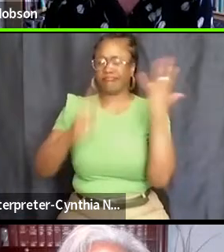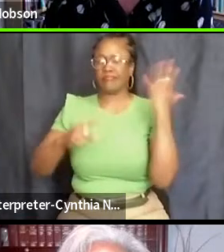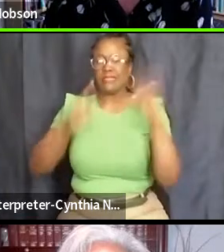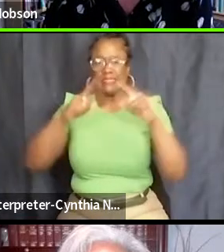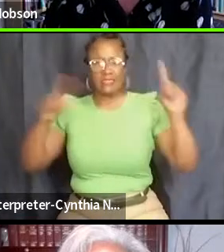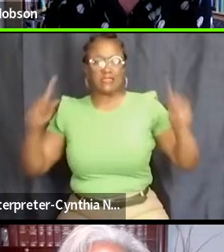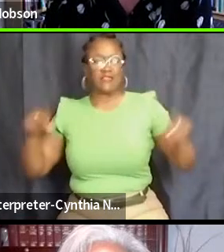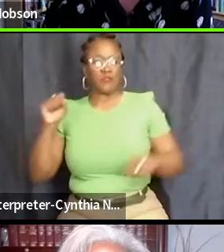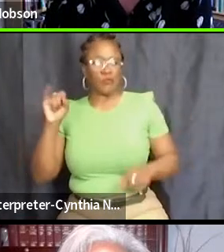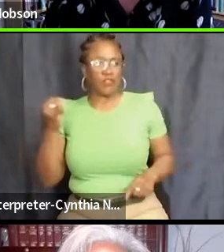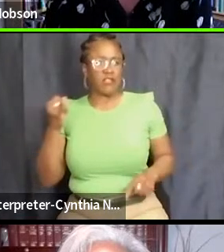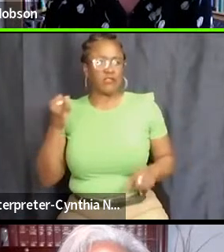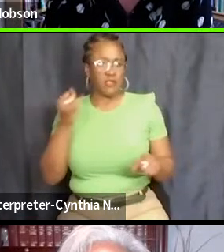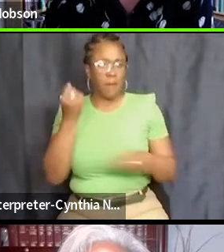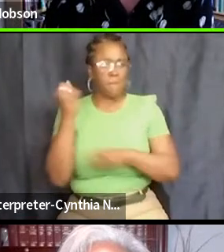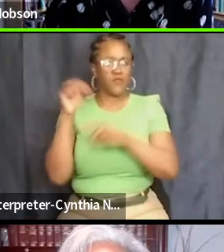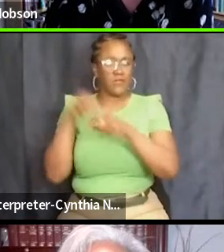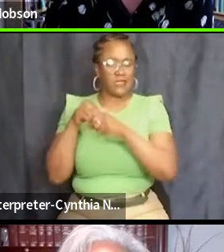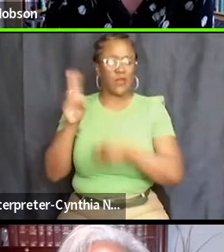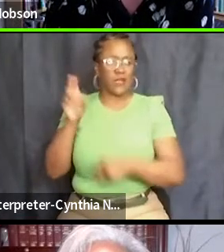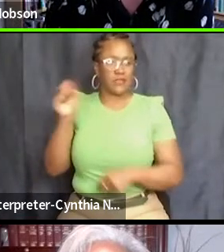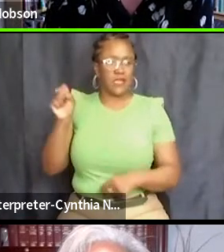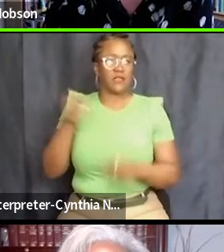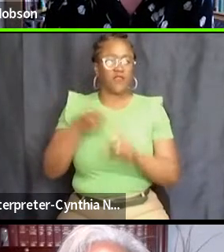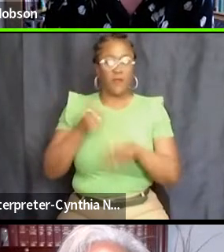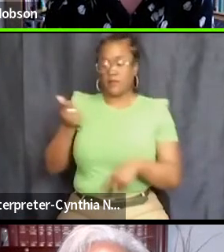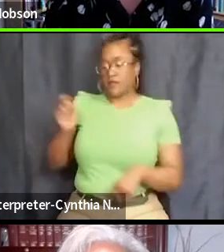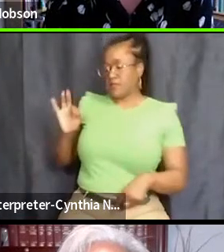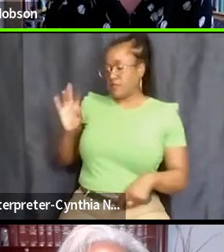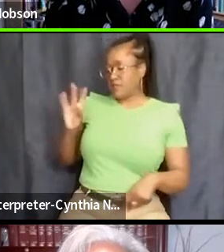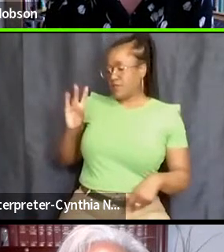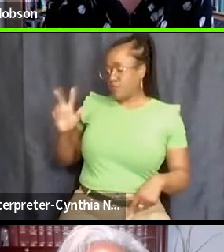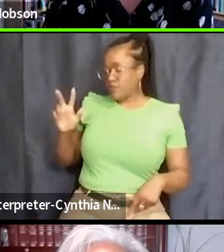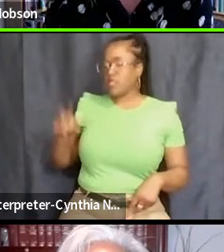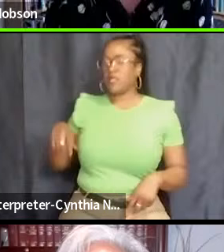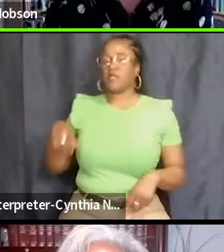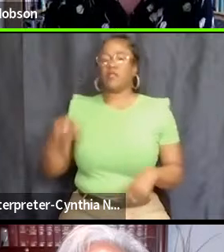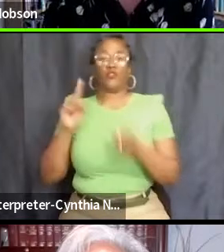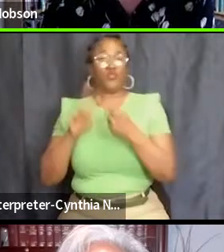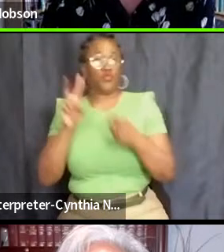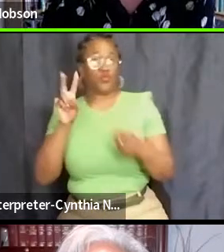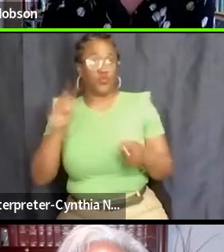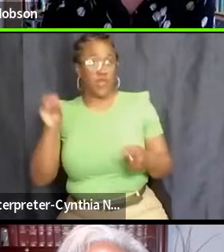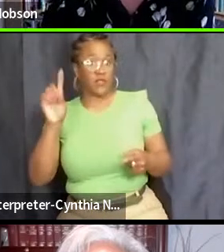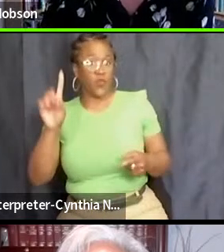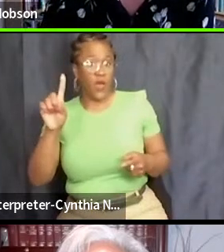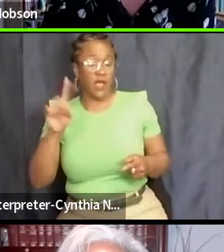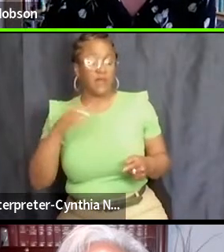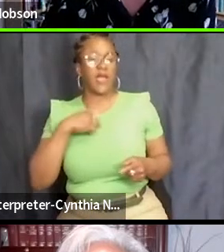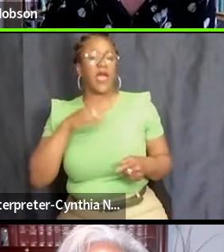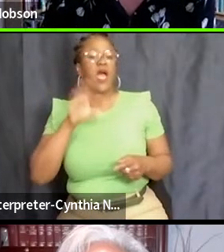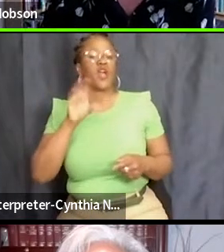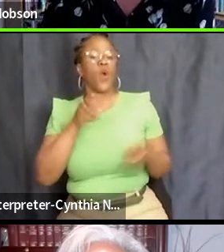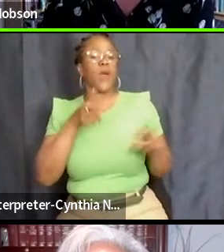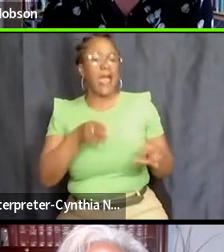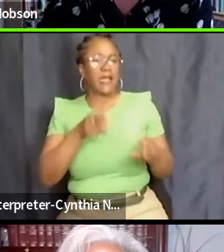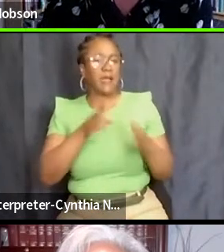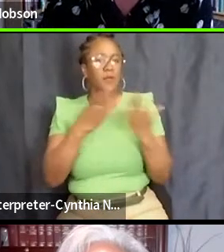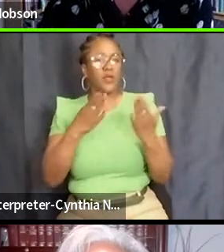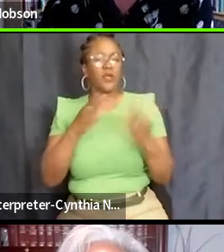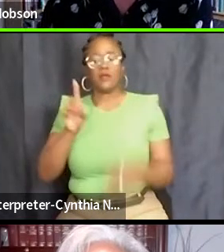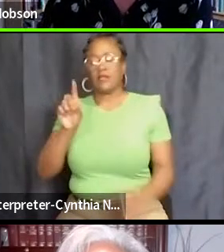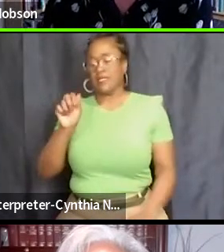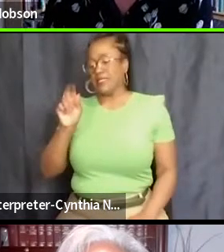justice movements in the United States from 1973 to 2001. And I co-edited the book with my colleague, Dan